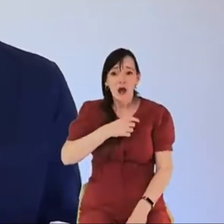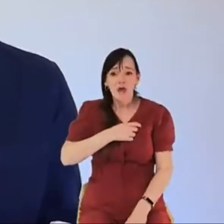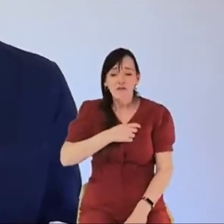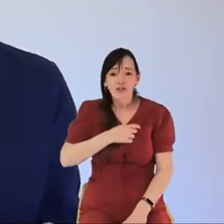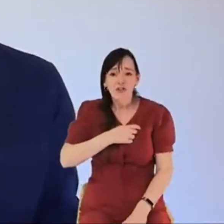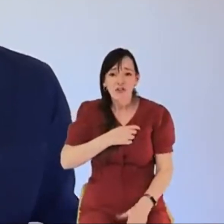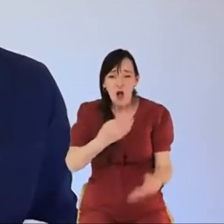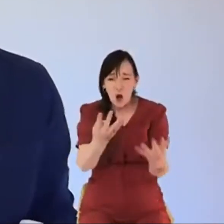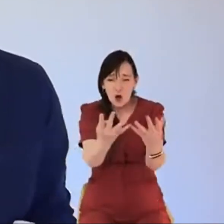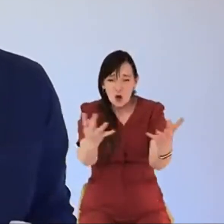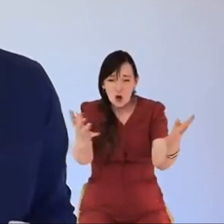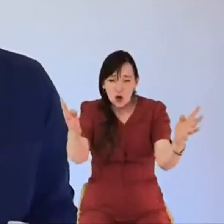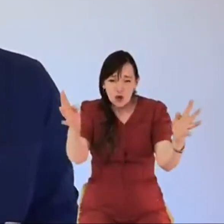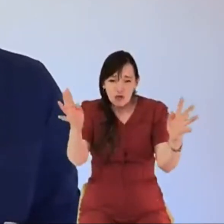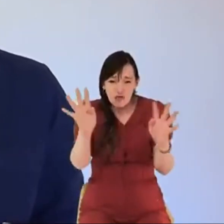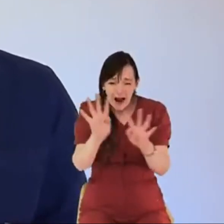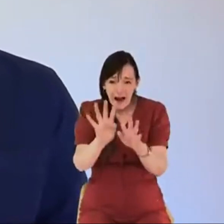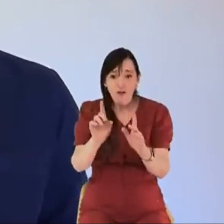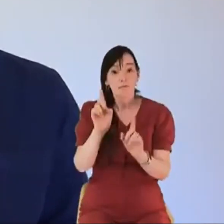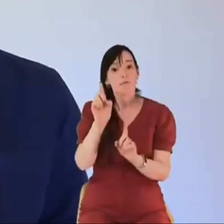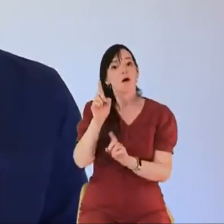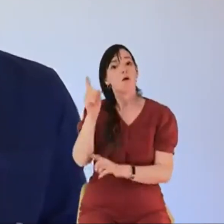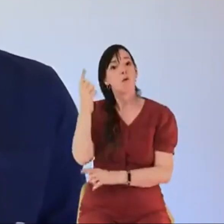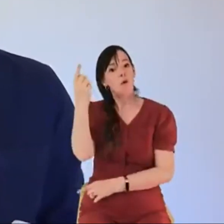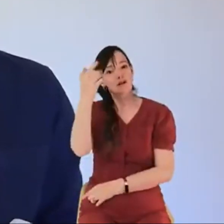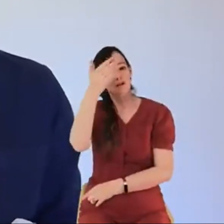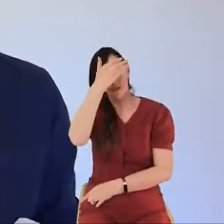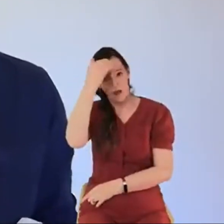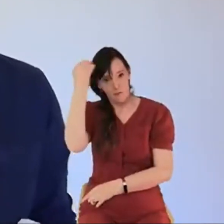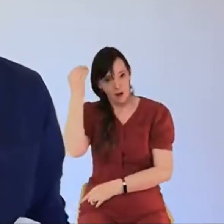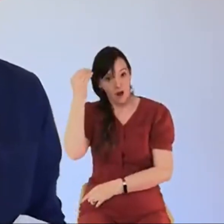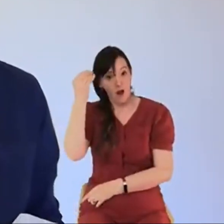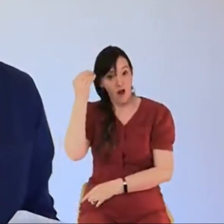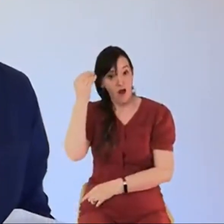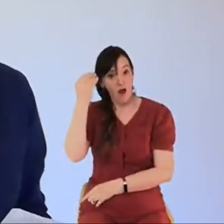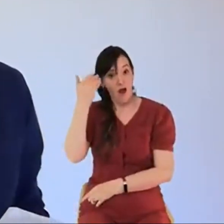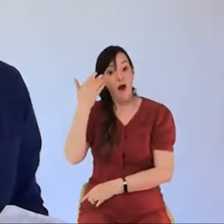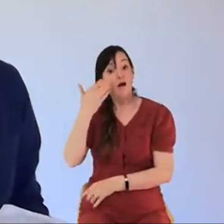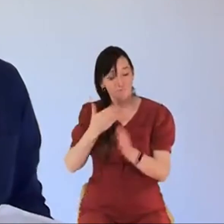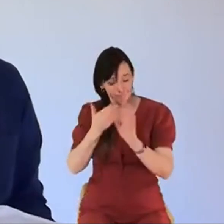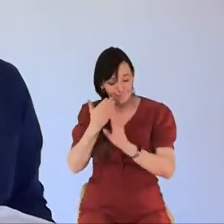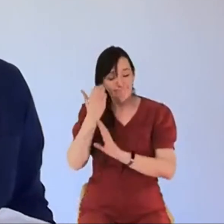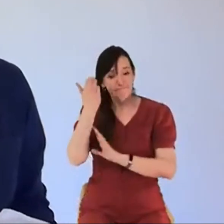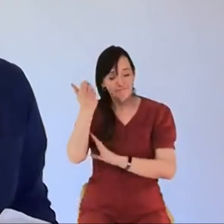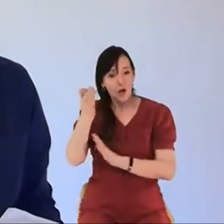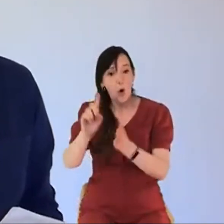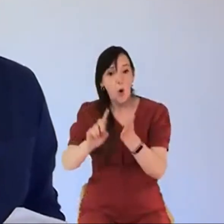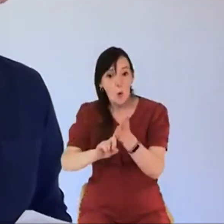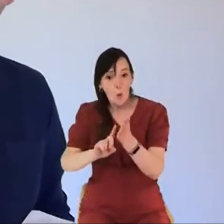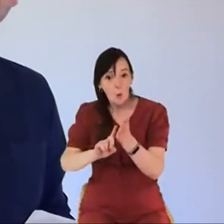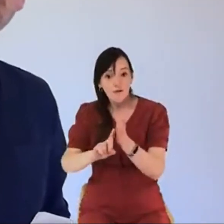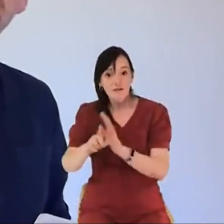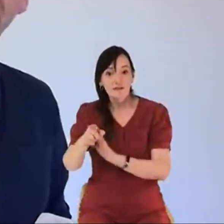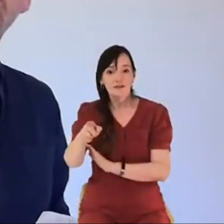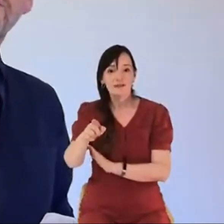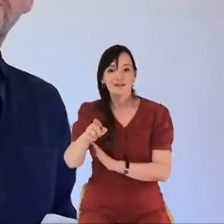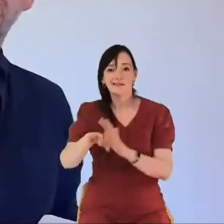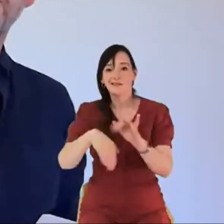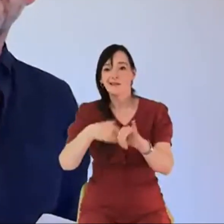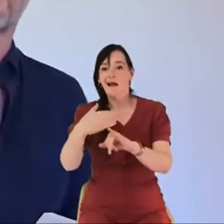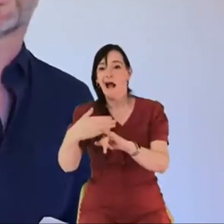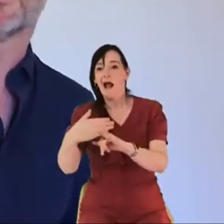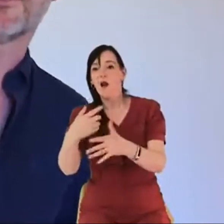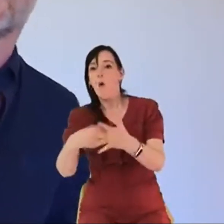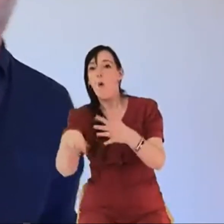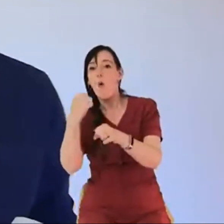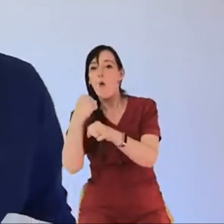but that summer i got to lord's in the late august